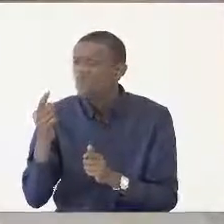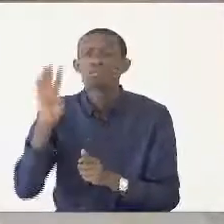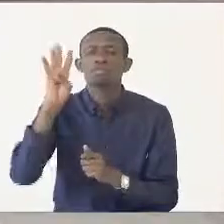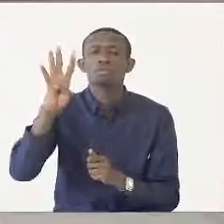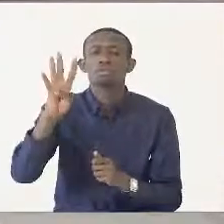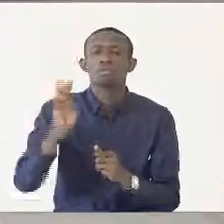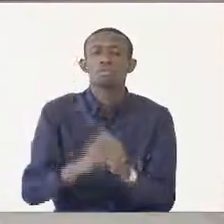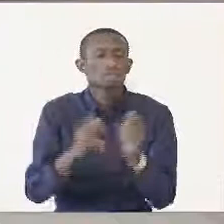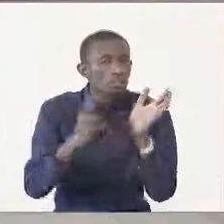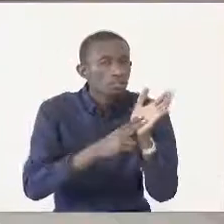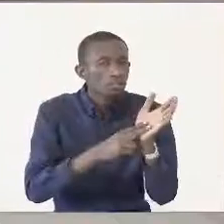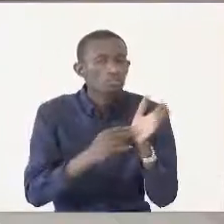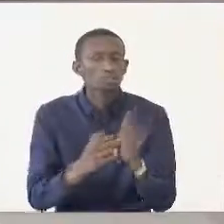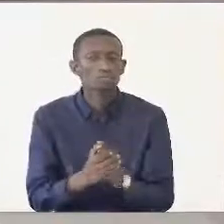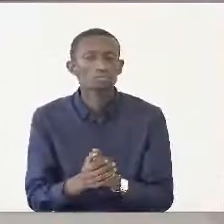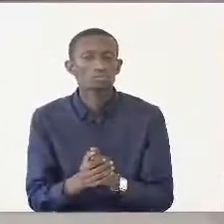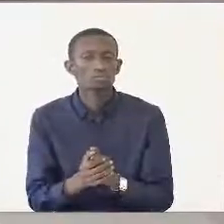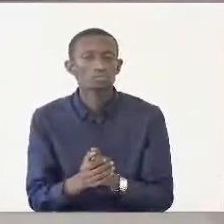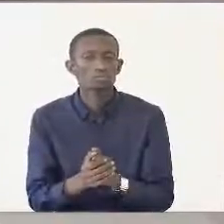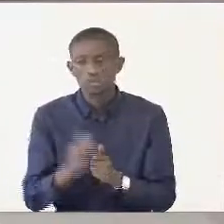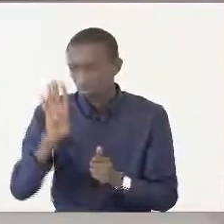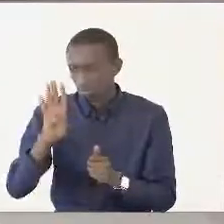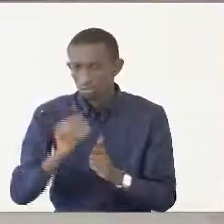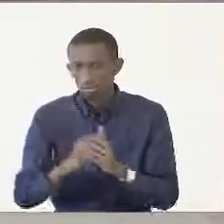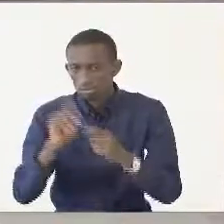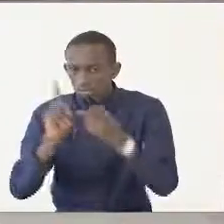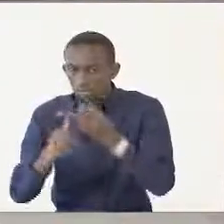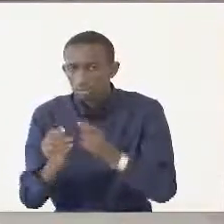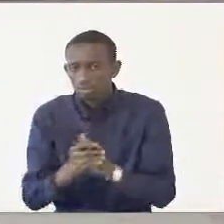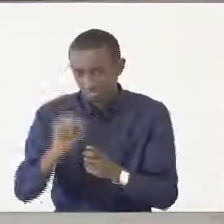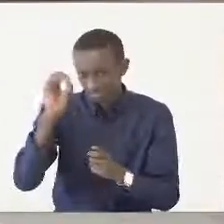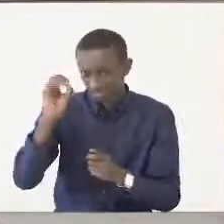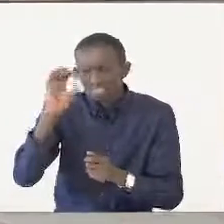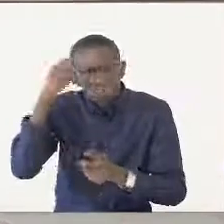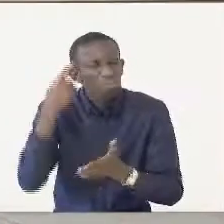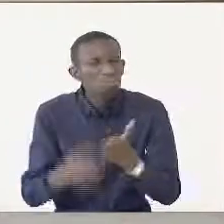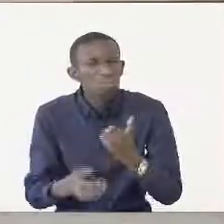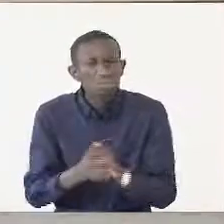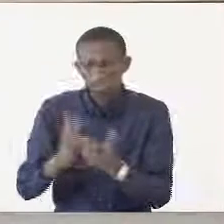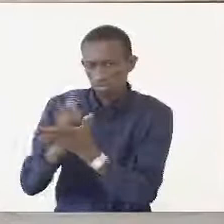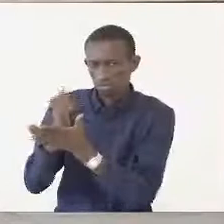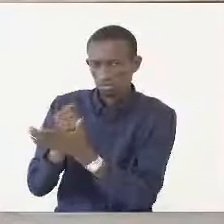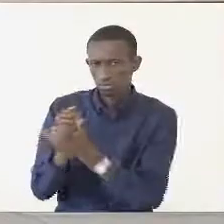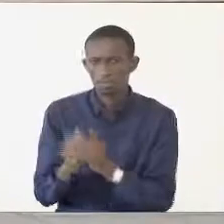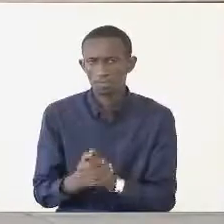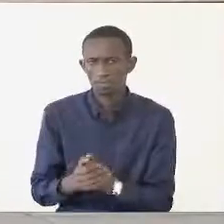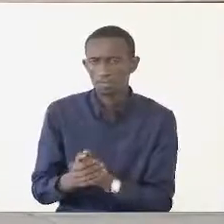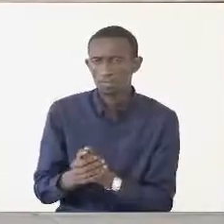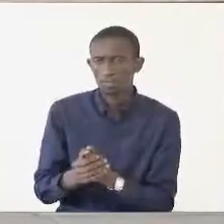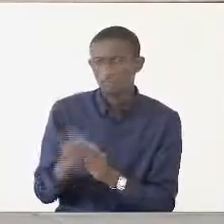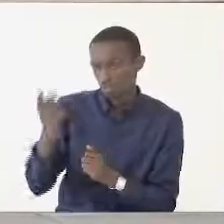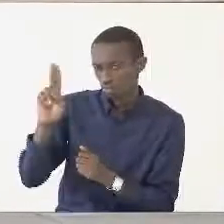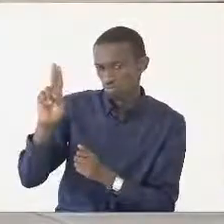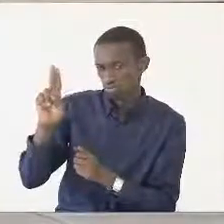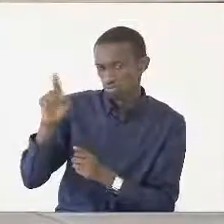4, which is equal to then 4 plus 0. 0 because here we have this is the